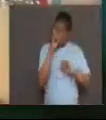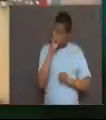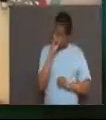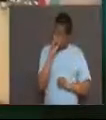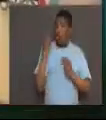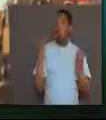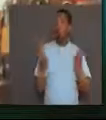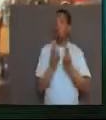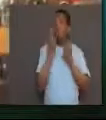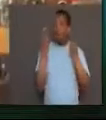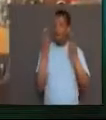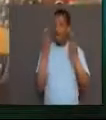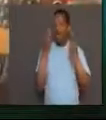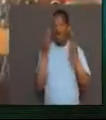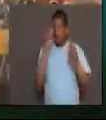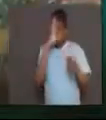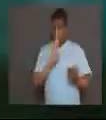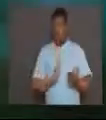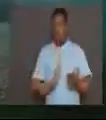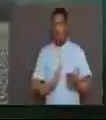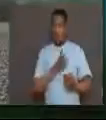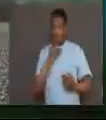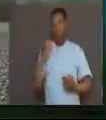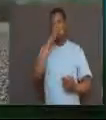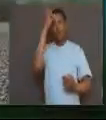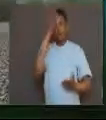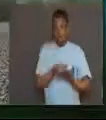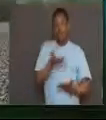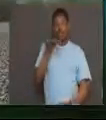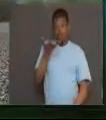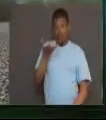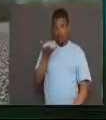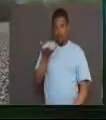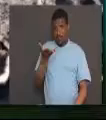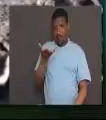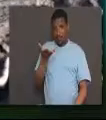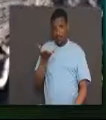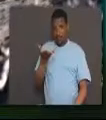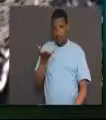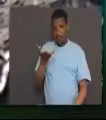wise use of human and natural resources.